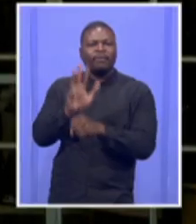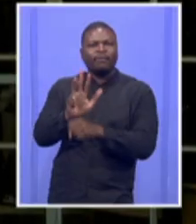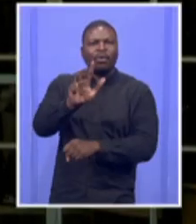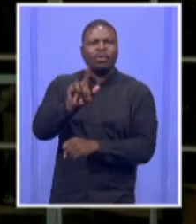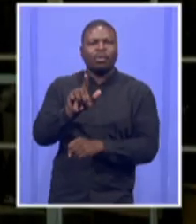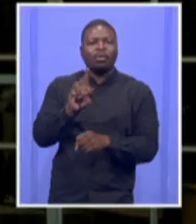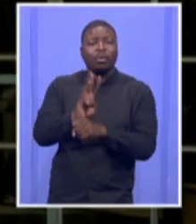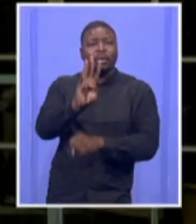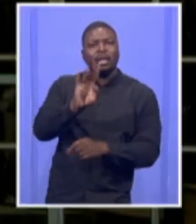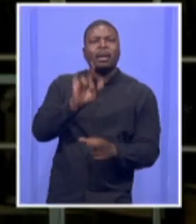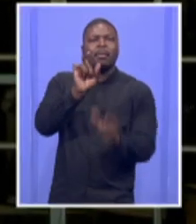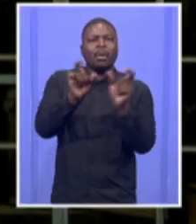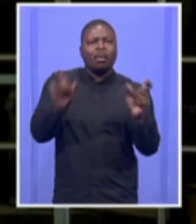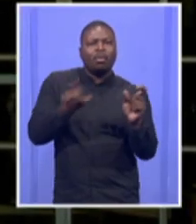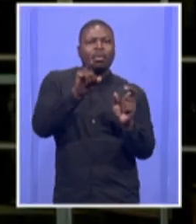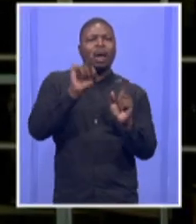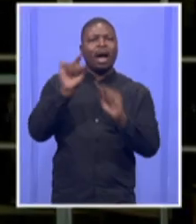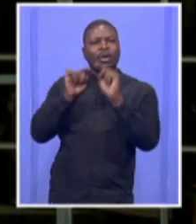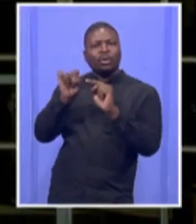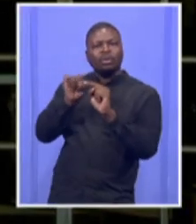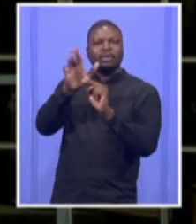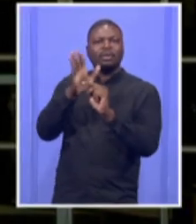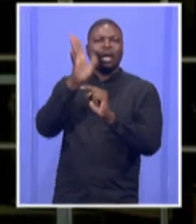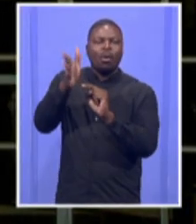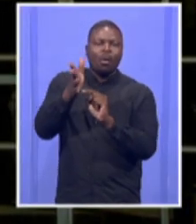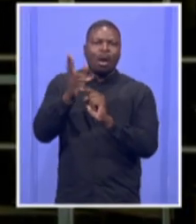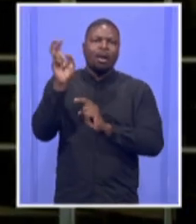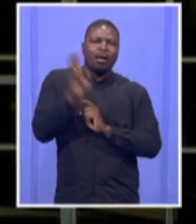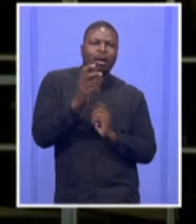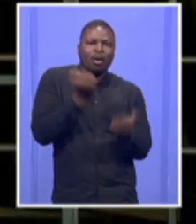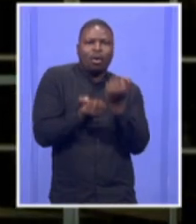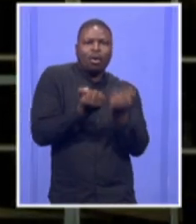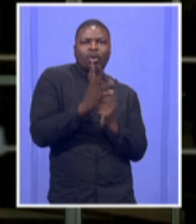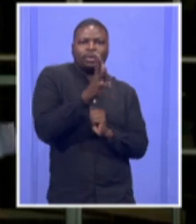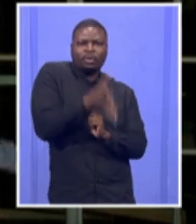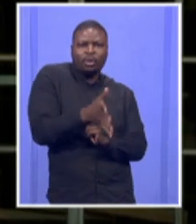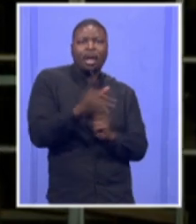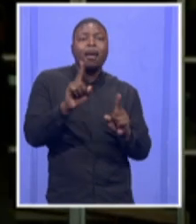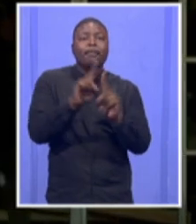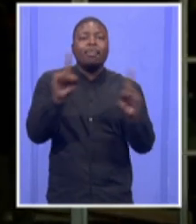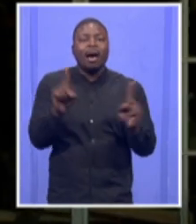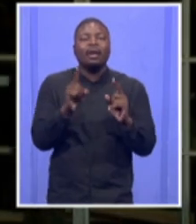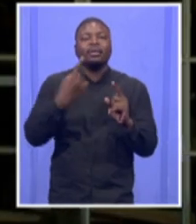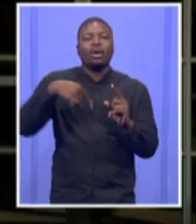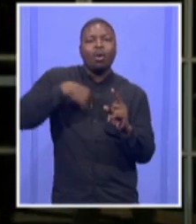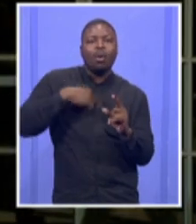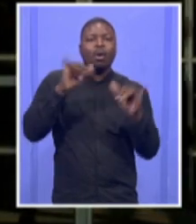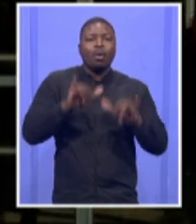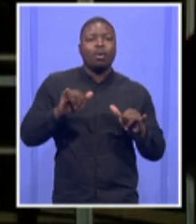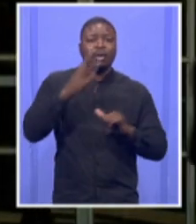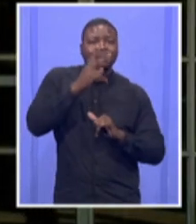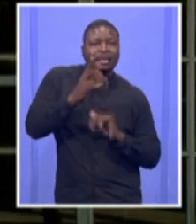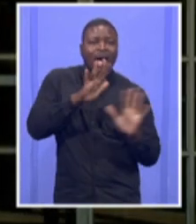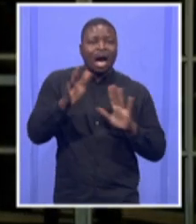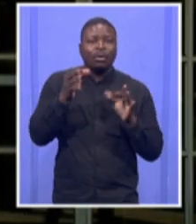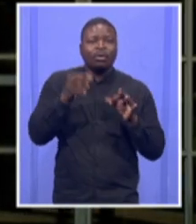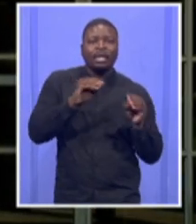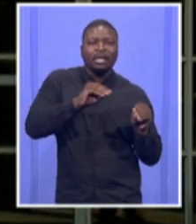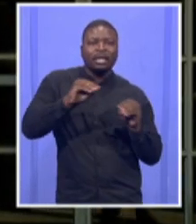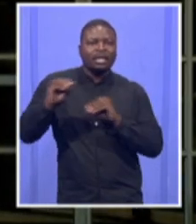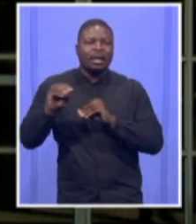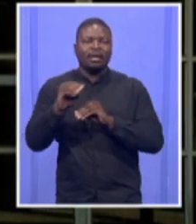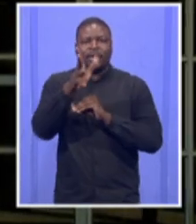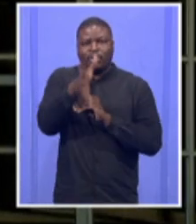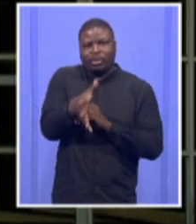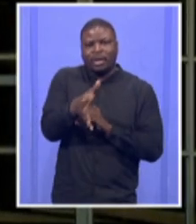So I suppose, Ezra, it's smooth sailing now. We will wait to see if there's any delays. We do know the judge has come out saying that she